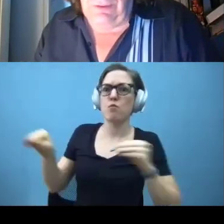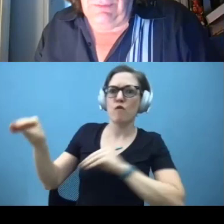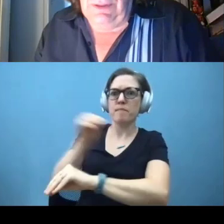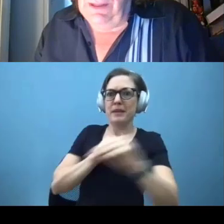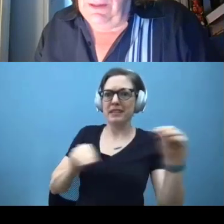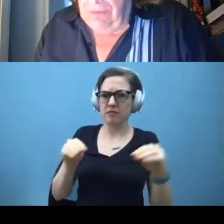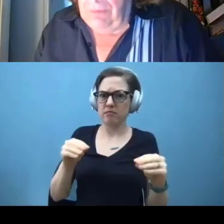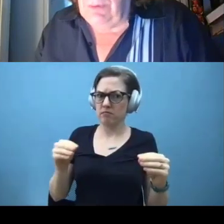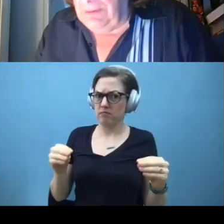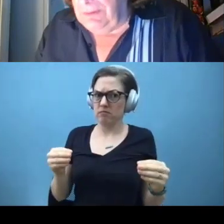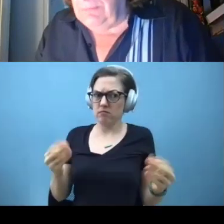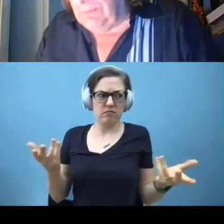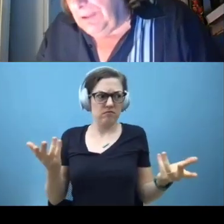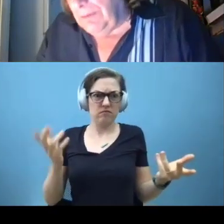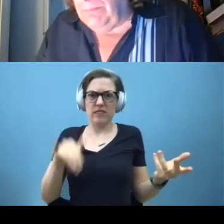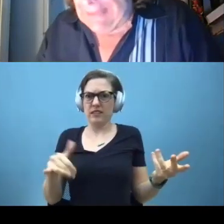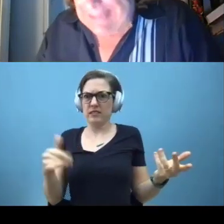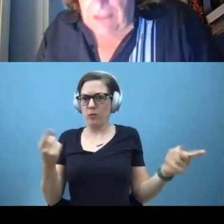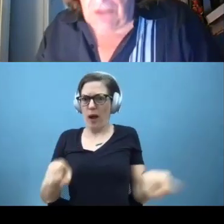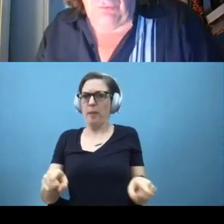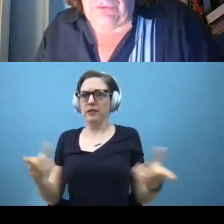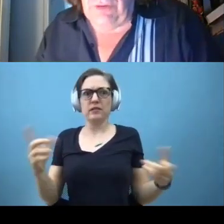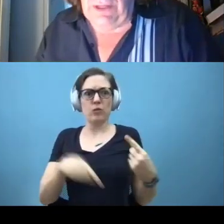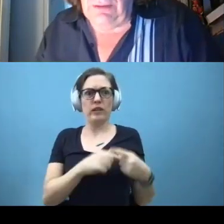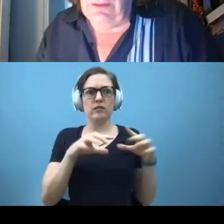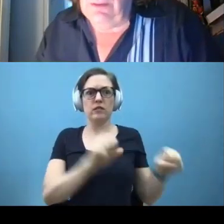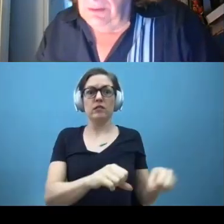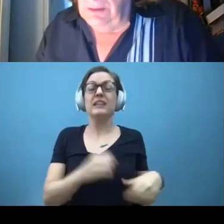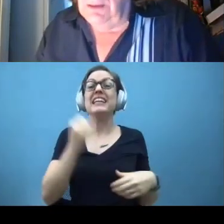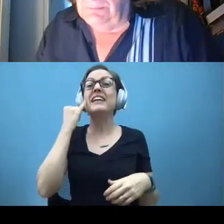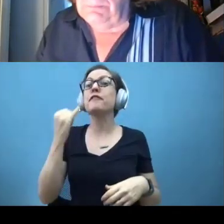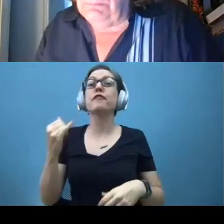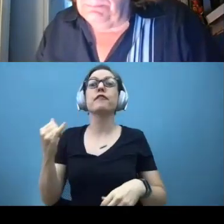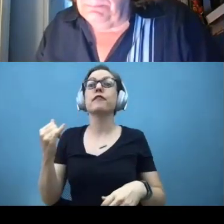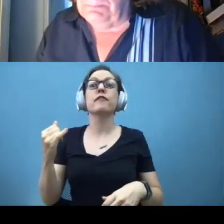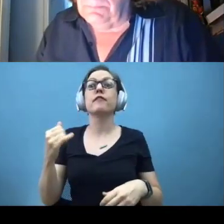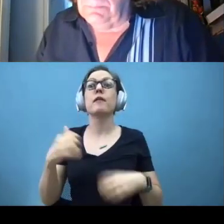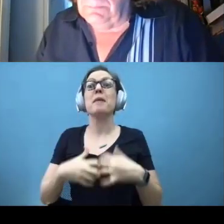doing to you. And if you're in a mechanical restraint,